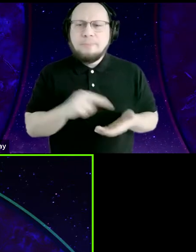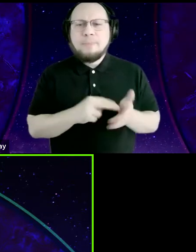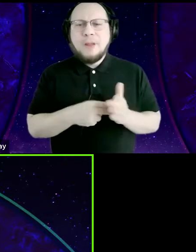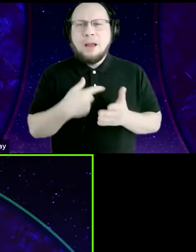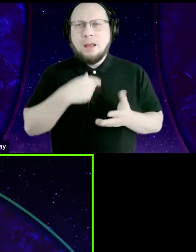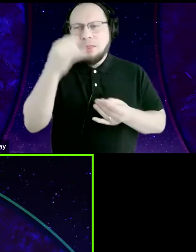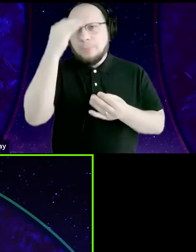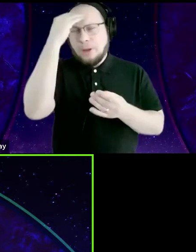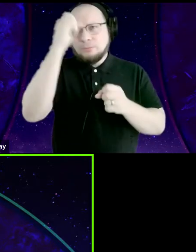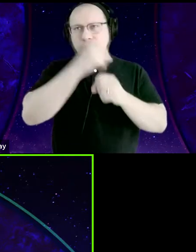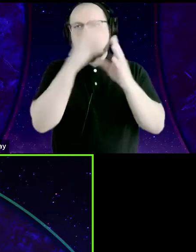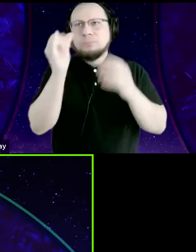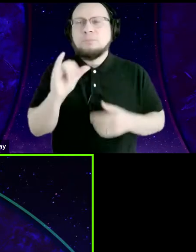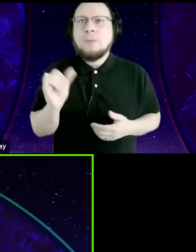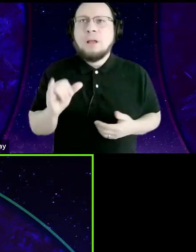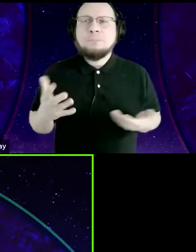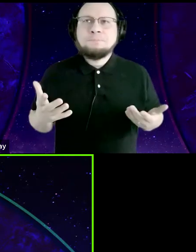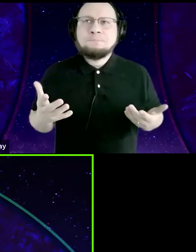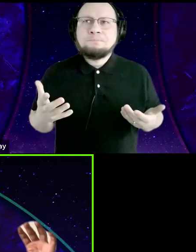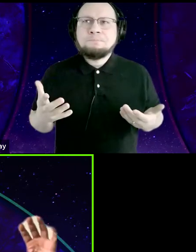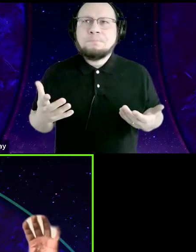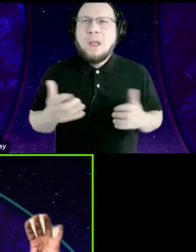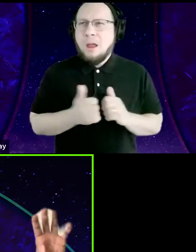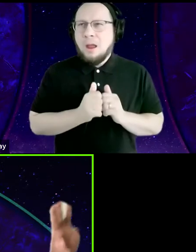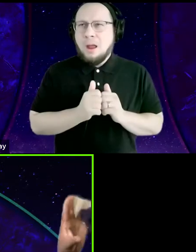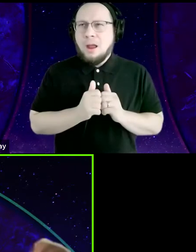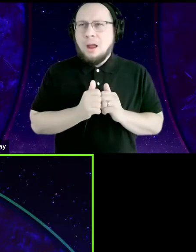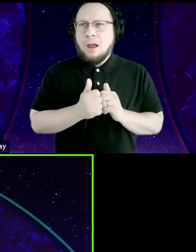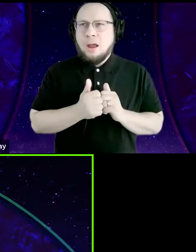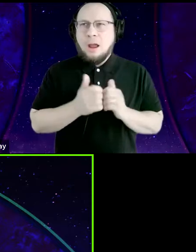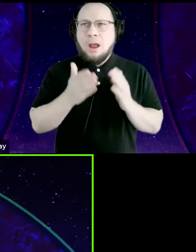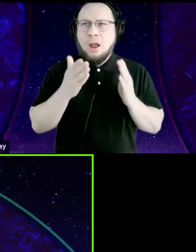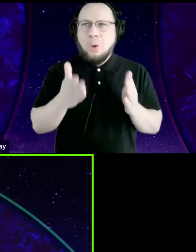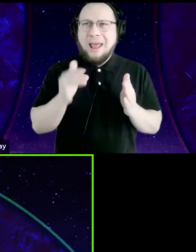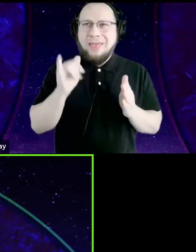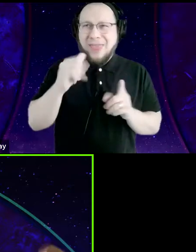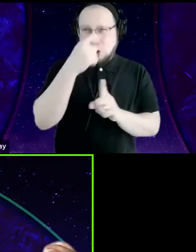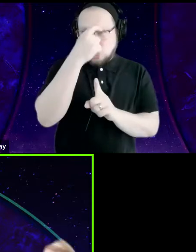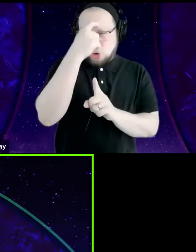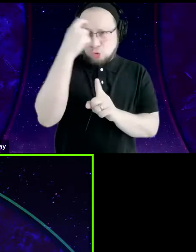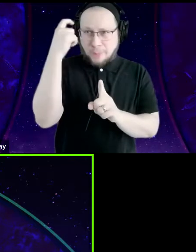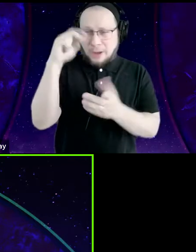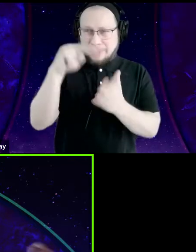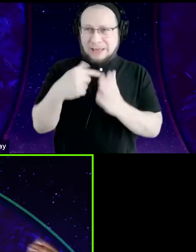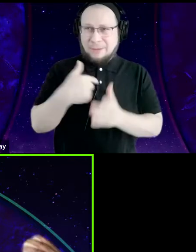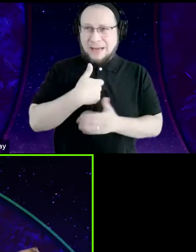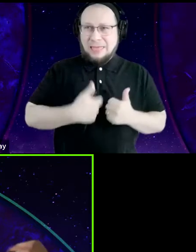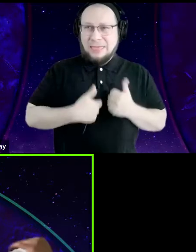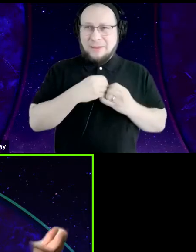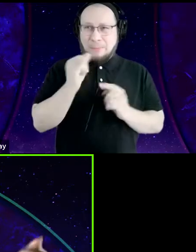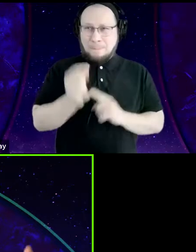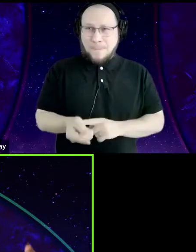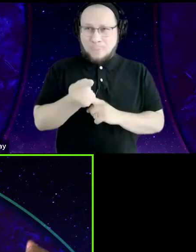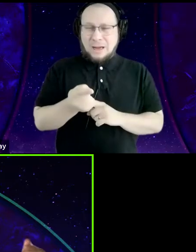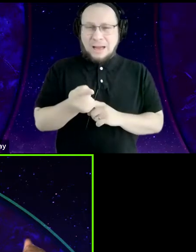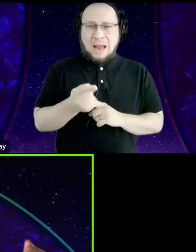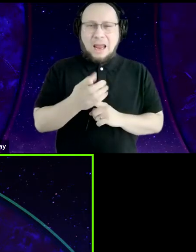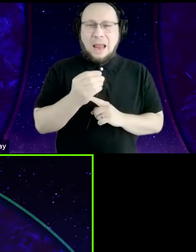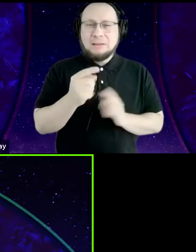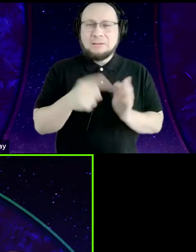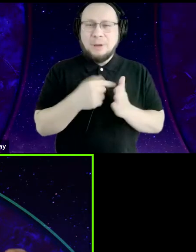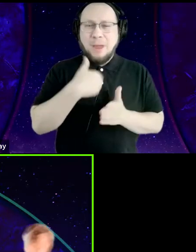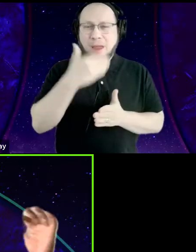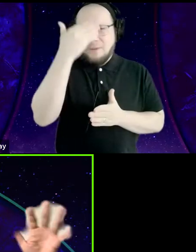think about what are the ways in which that is trauma of me living in that moment and not necessarily remembering things that are